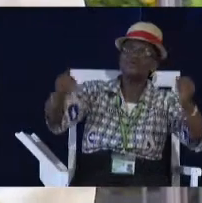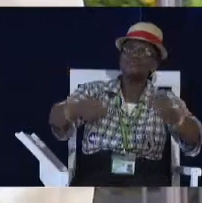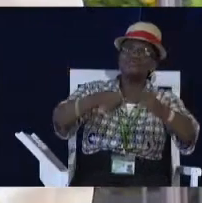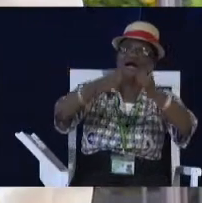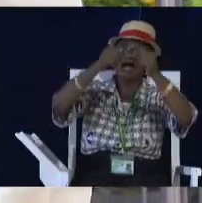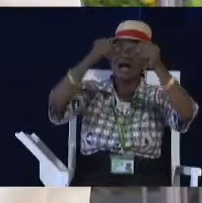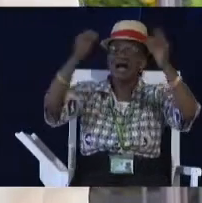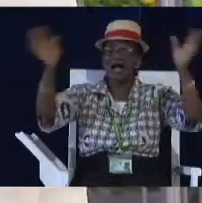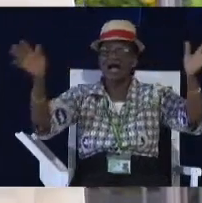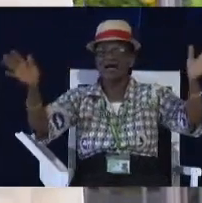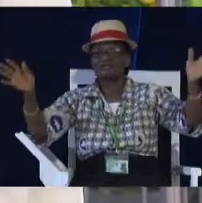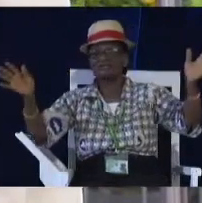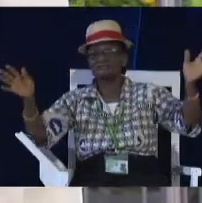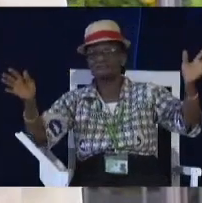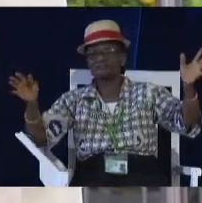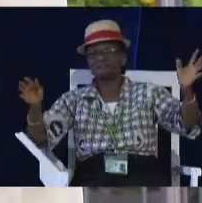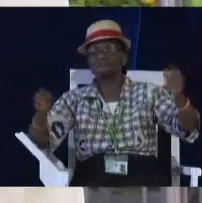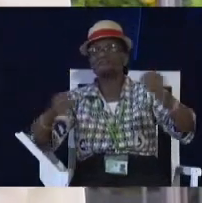Alleluia,